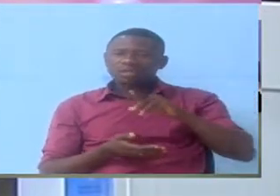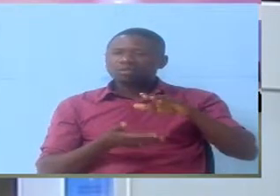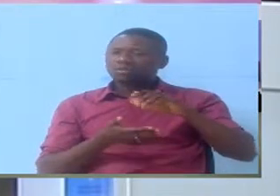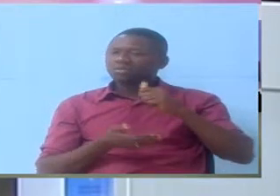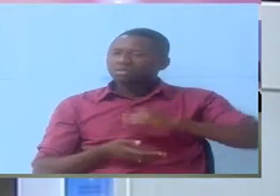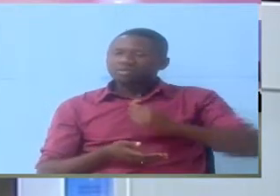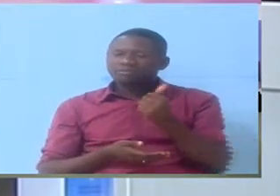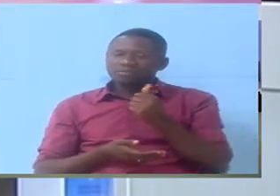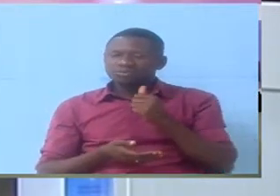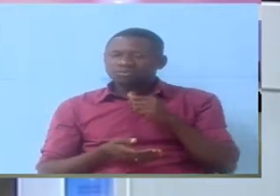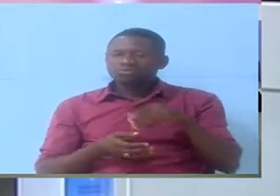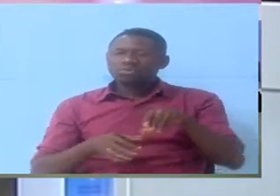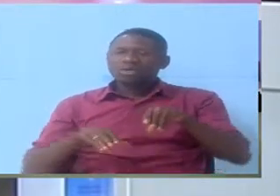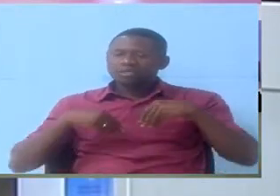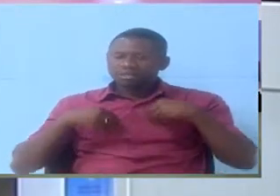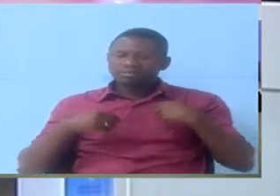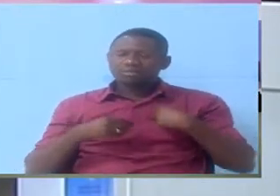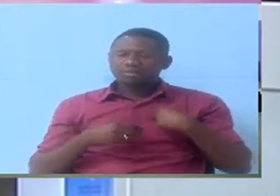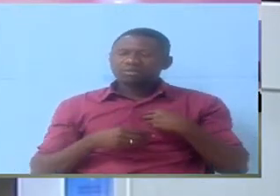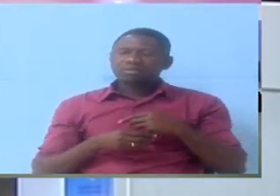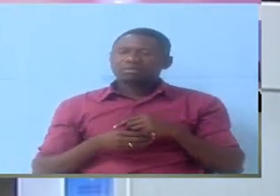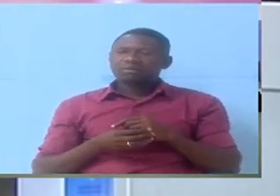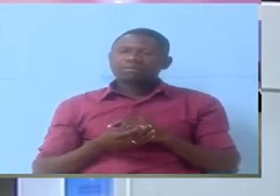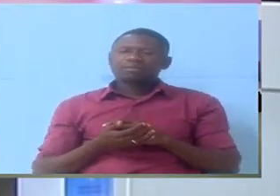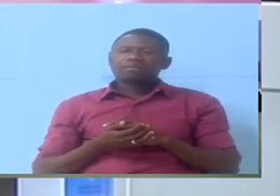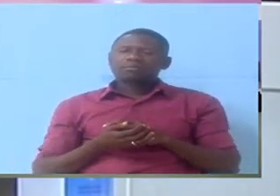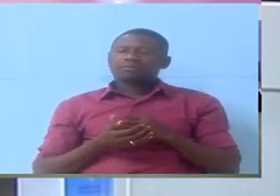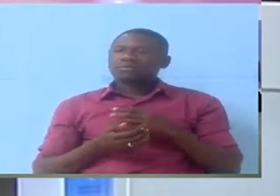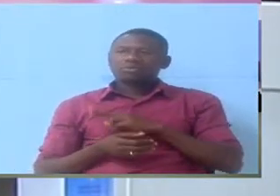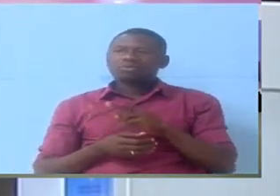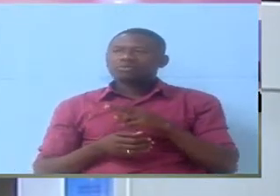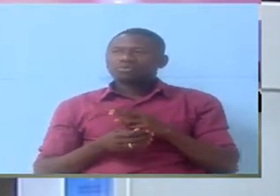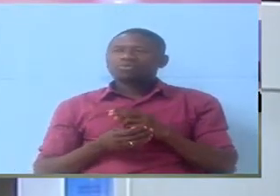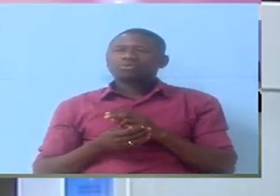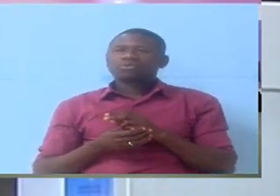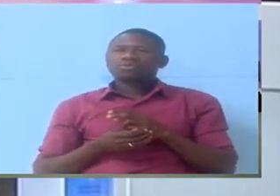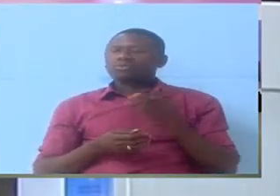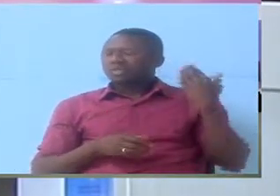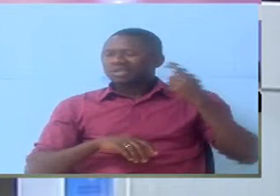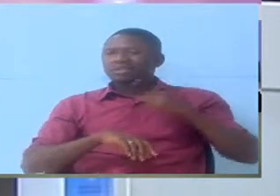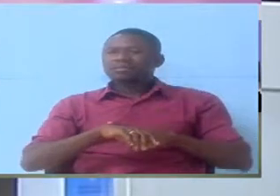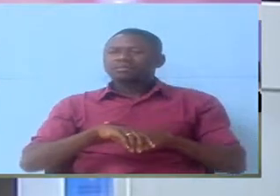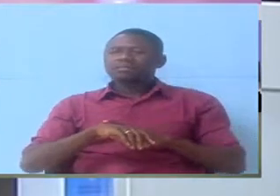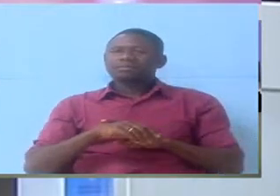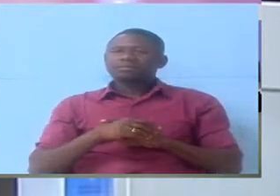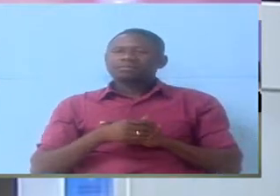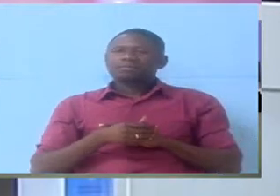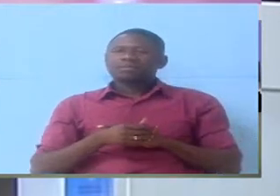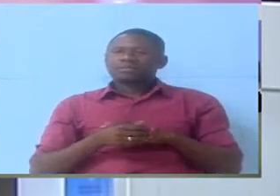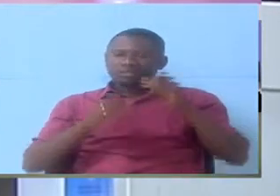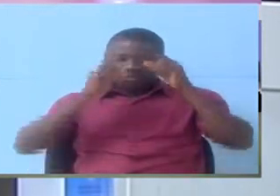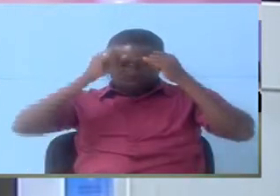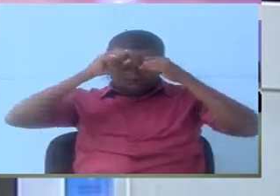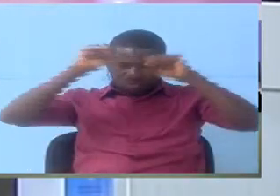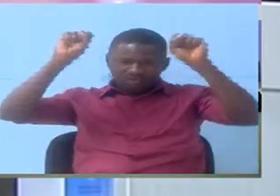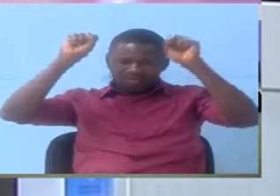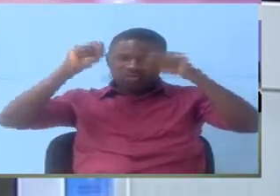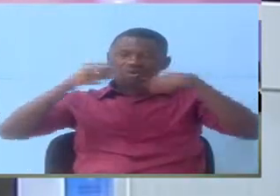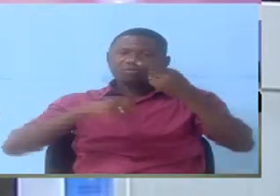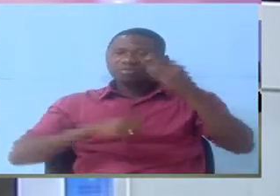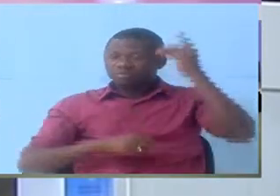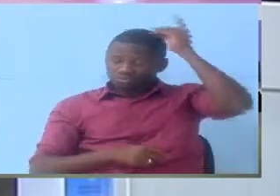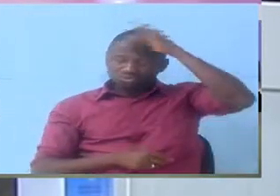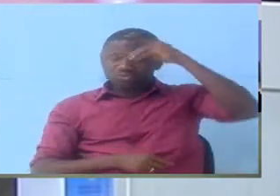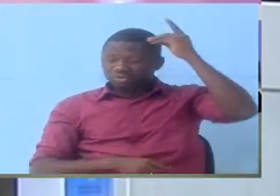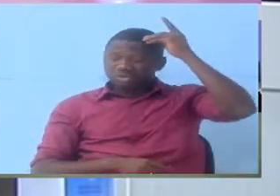board. Bare nte fana mam pare son na wala. Because at the time. Atu otembo. I think the government of Sudan were definitely against the UN getting into